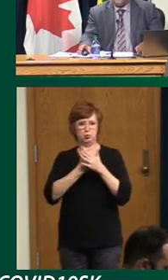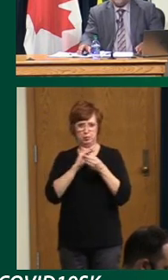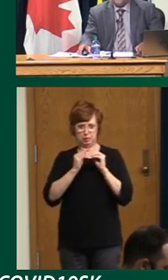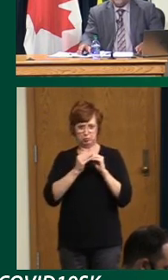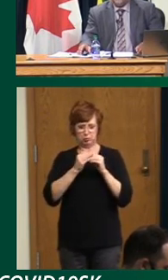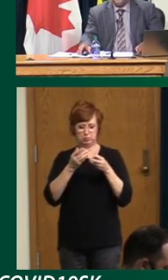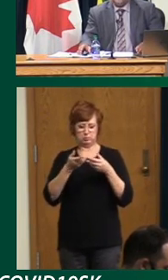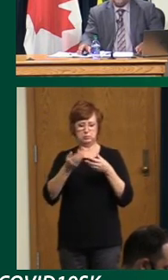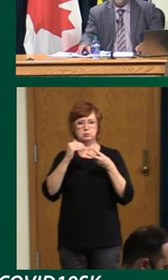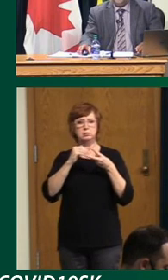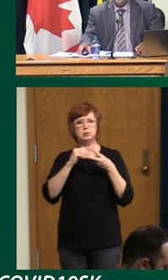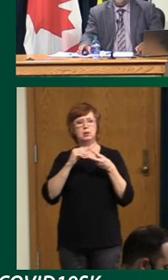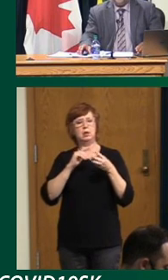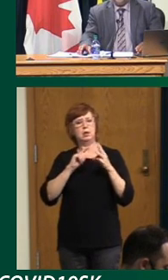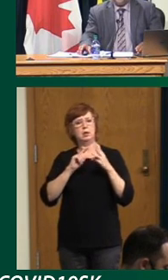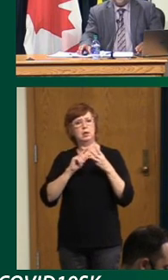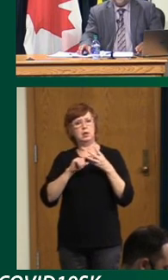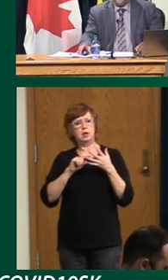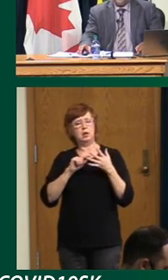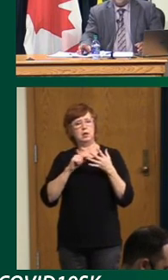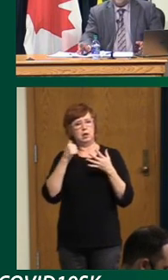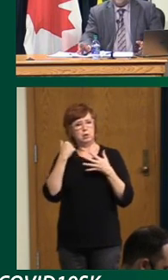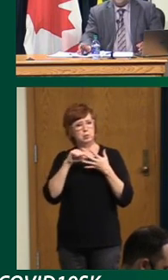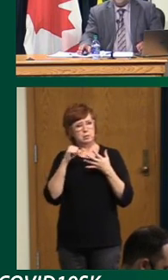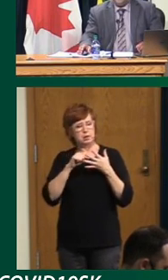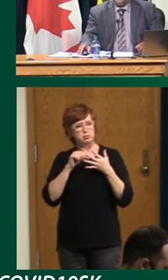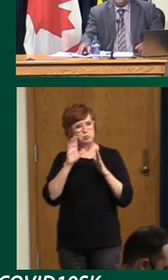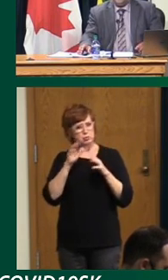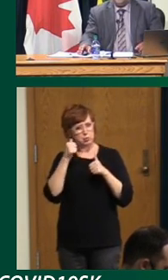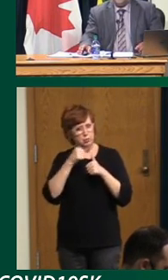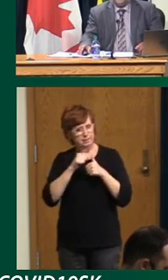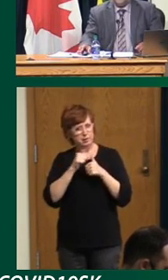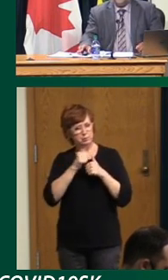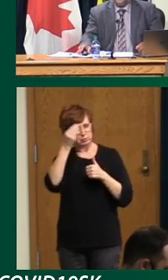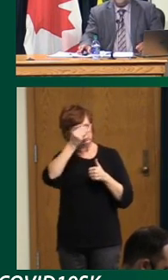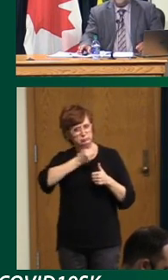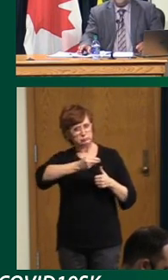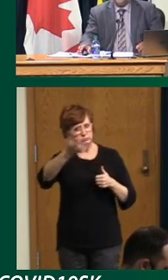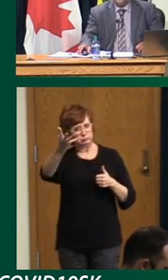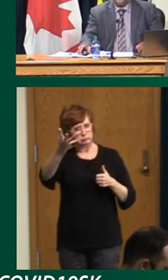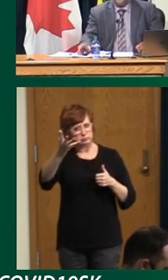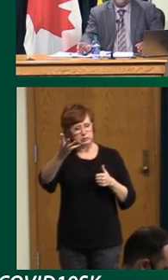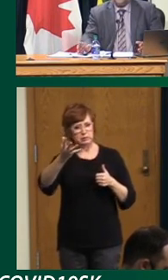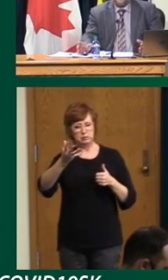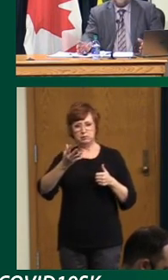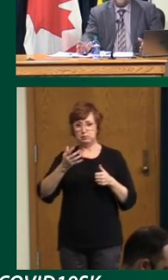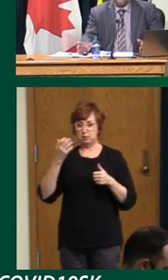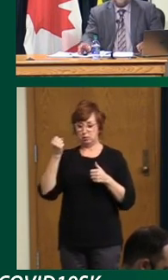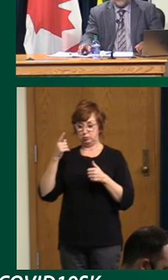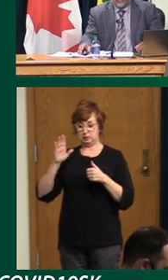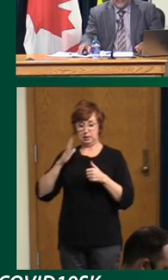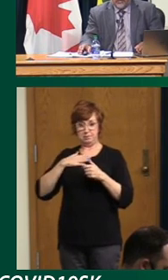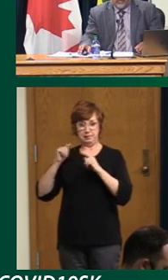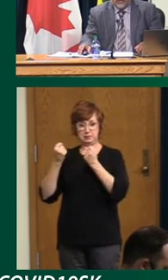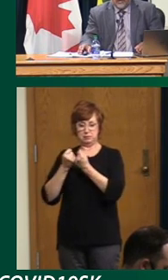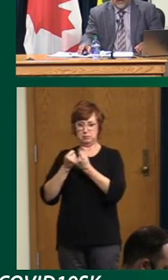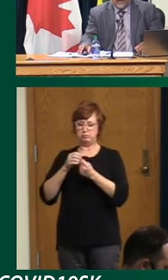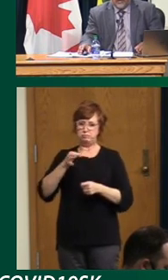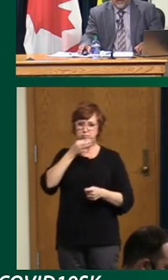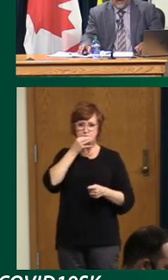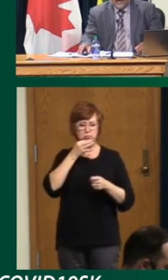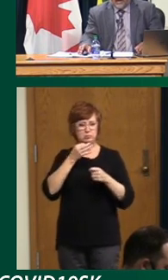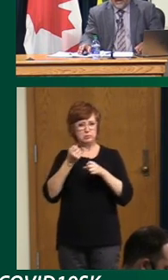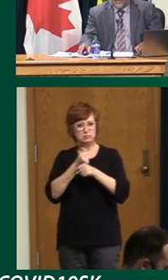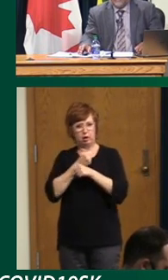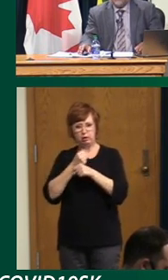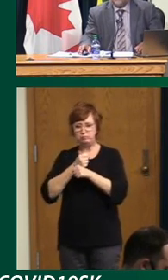would like to emphasize that really modeling, we have very talented and sophisticated modelers in Saskatchewan. We're privileged to